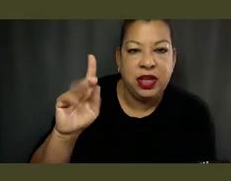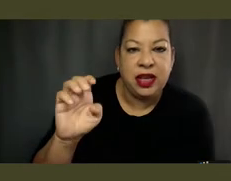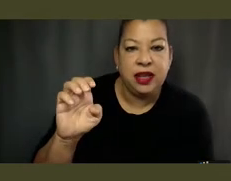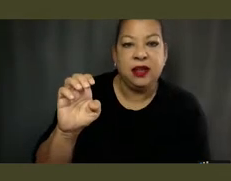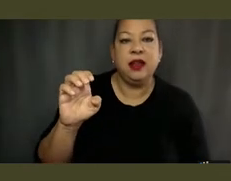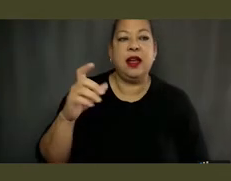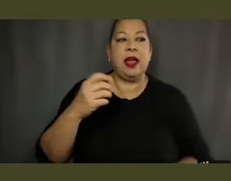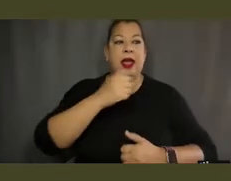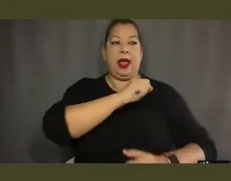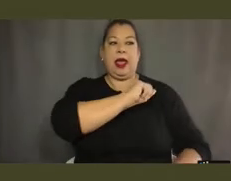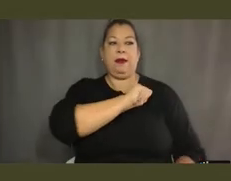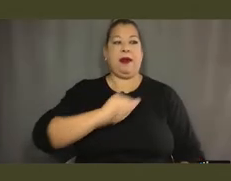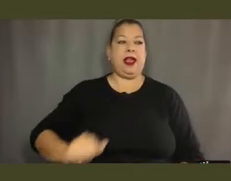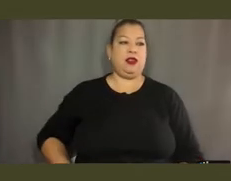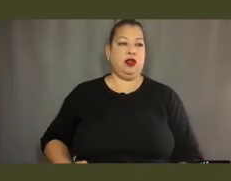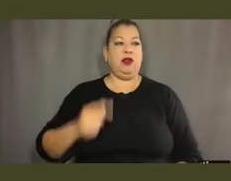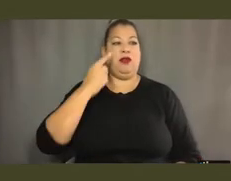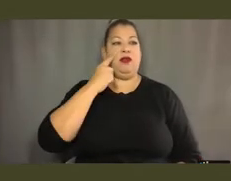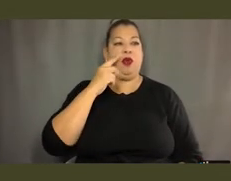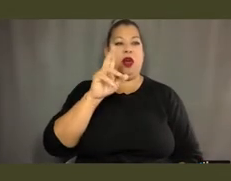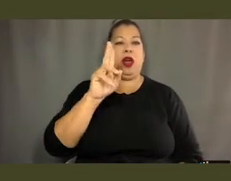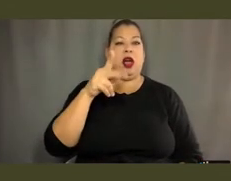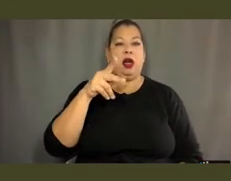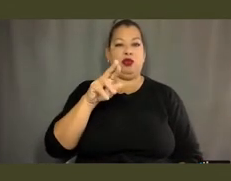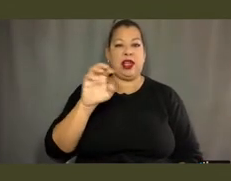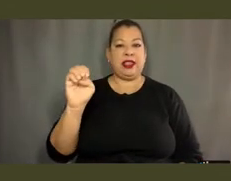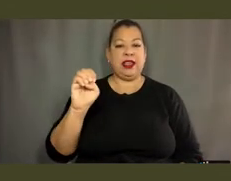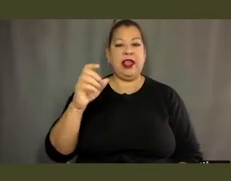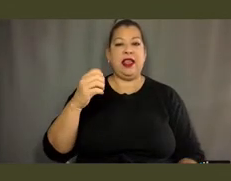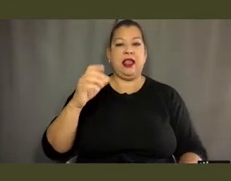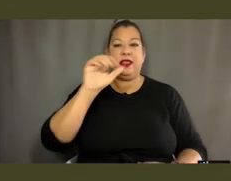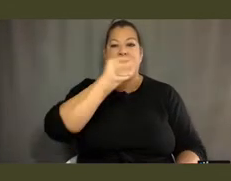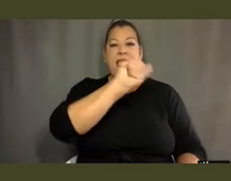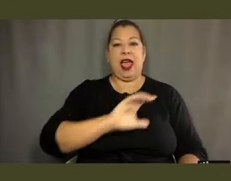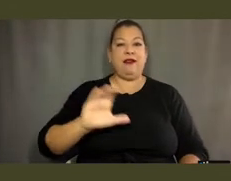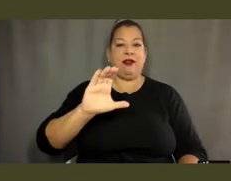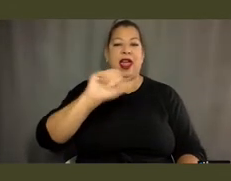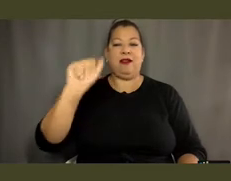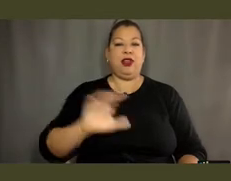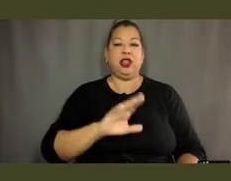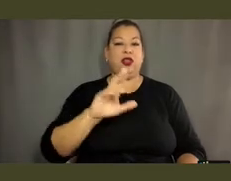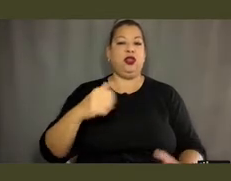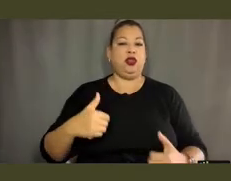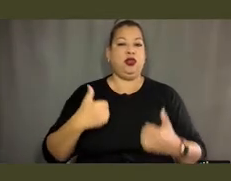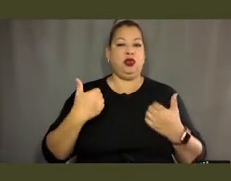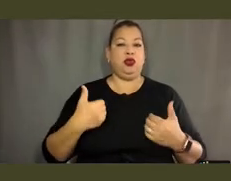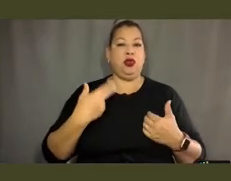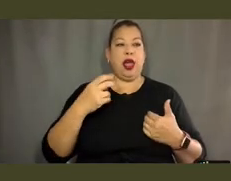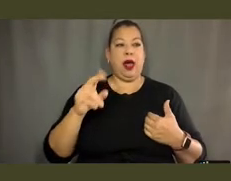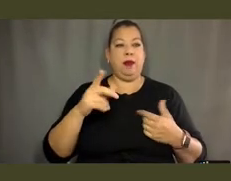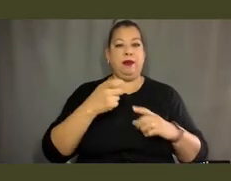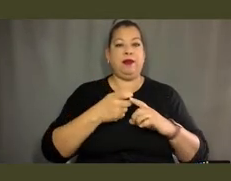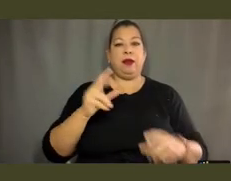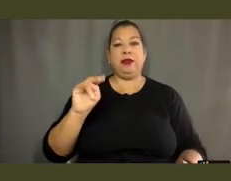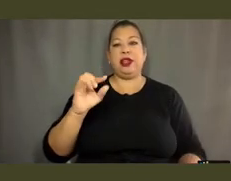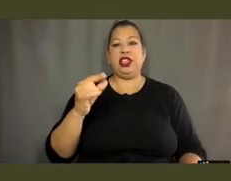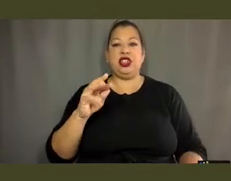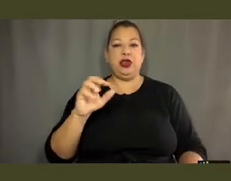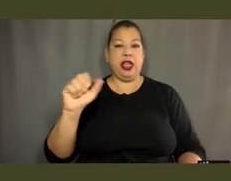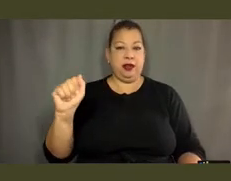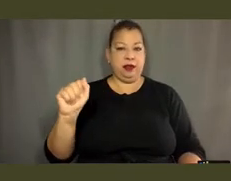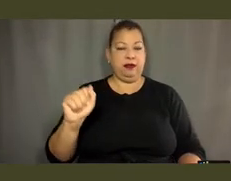Earth Uprising and the African Youth Climate Hub, who's joining us from Nigeria. Say hello.